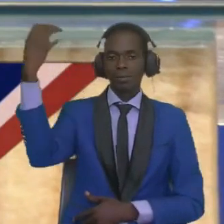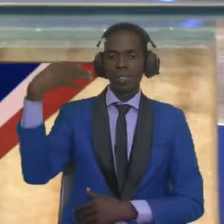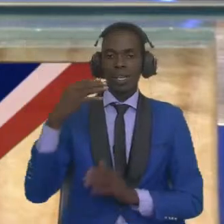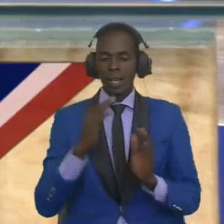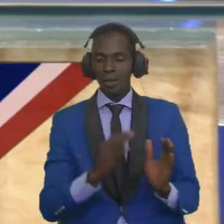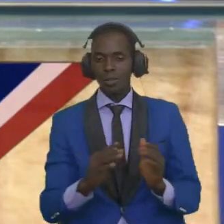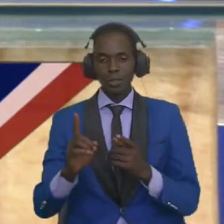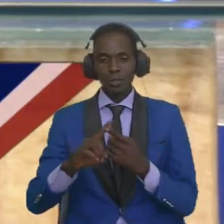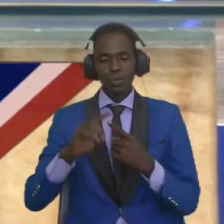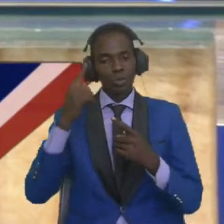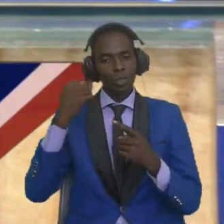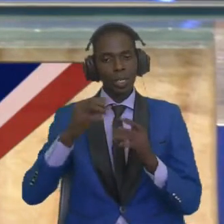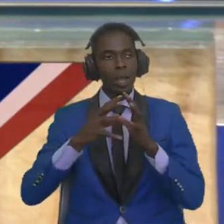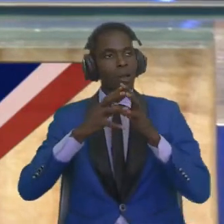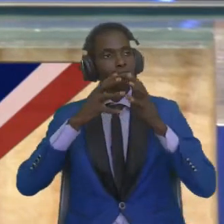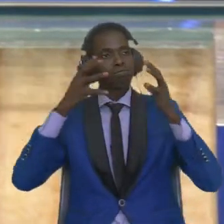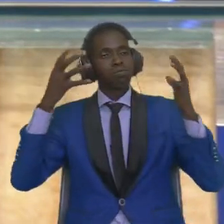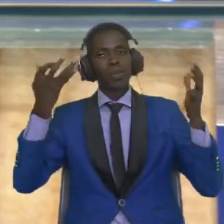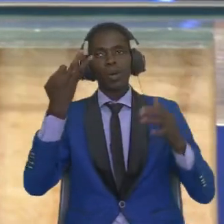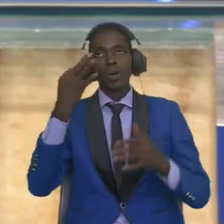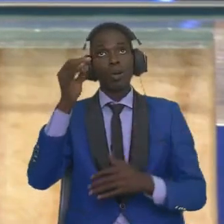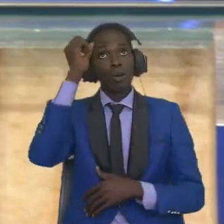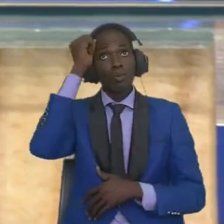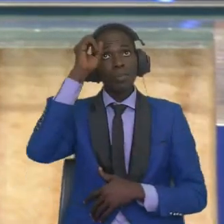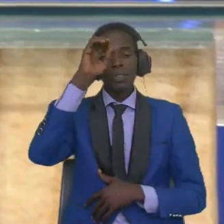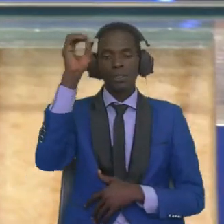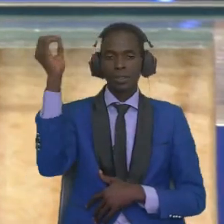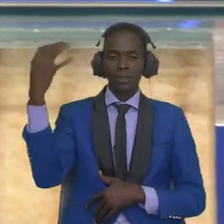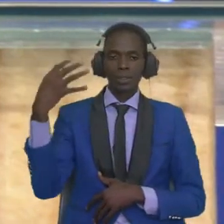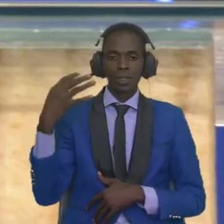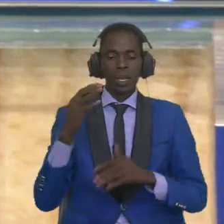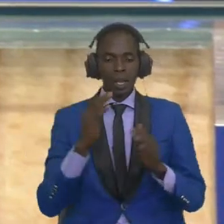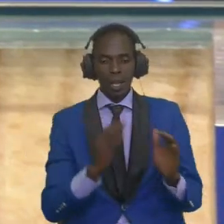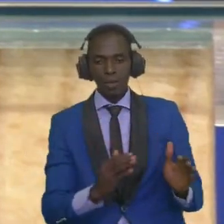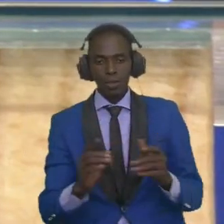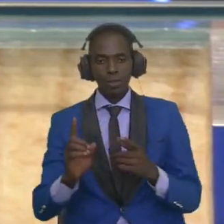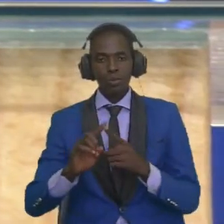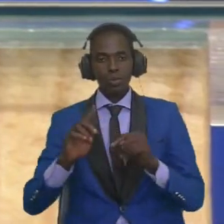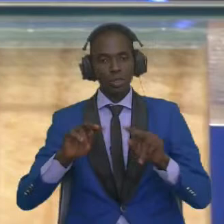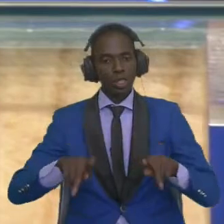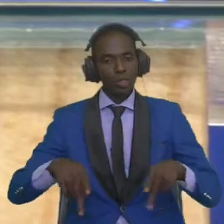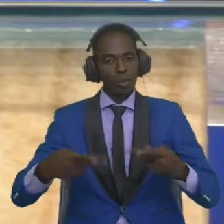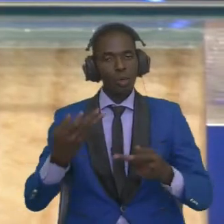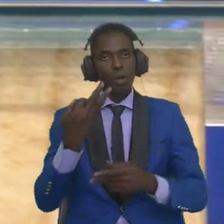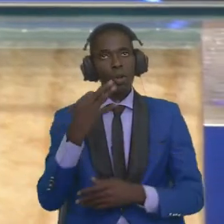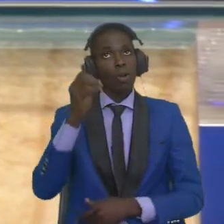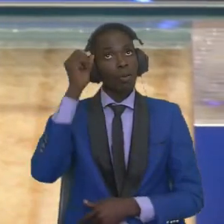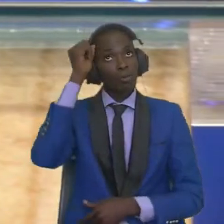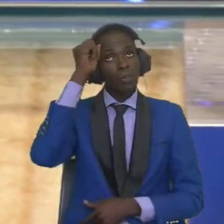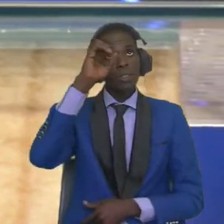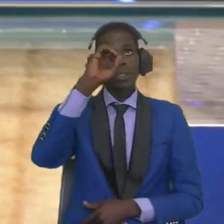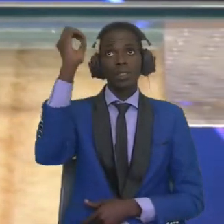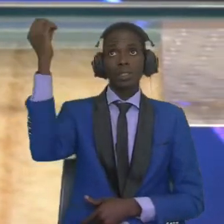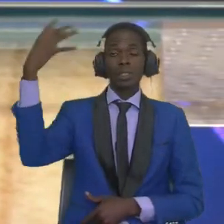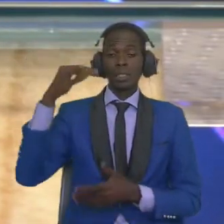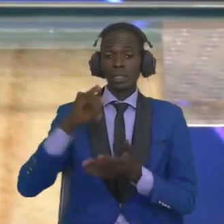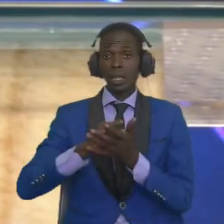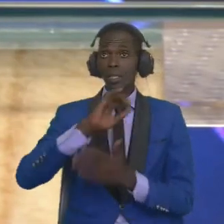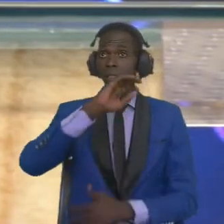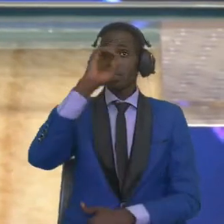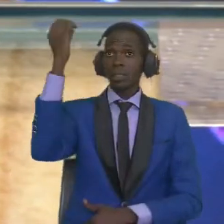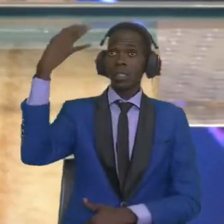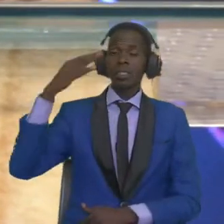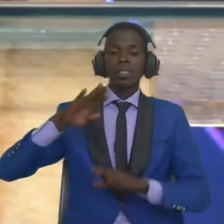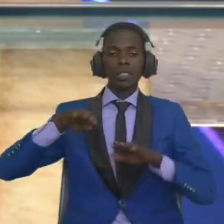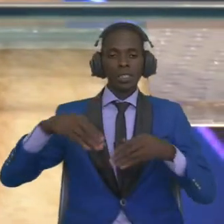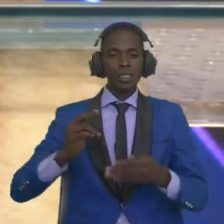abundance of his grace, according to the supply of his grace. That grace grants us forgiveness